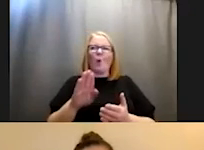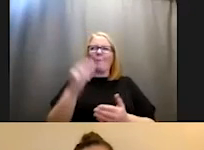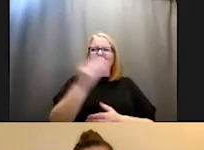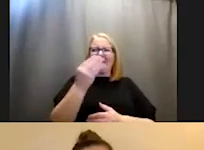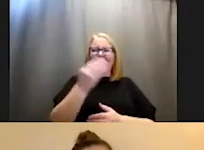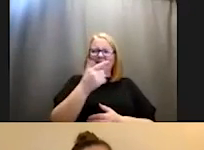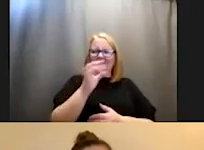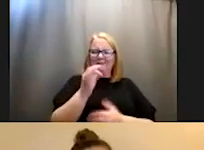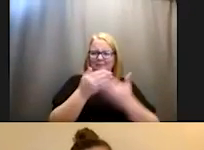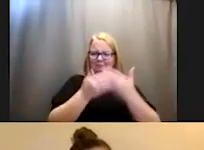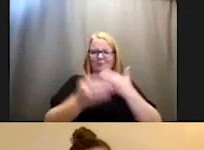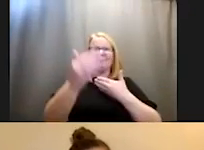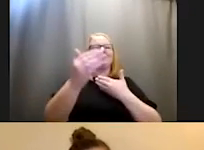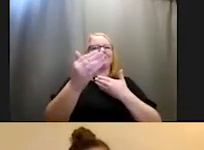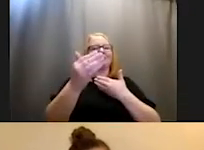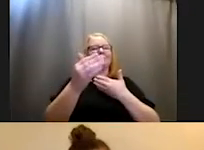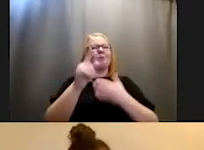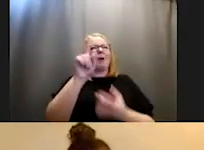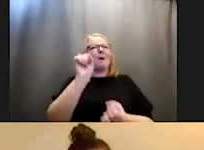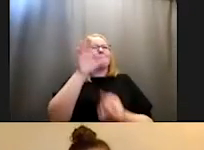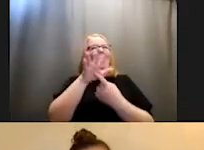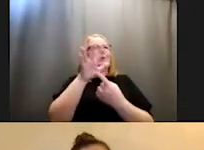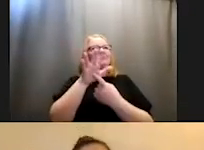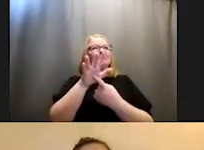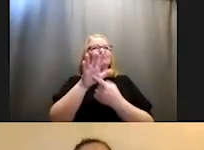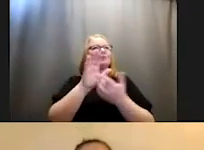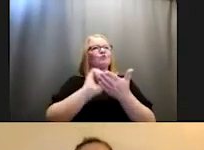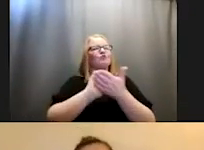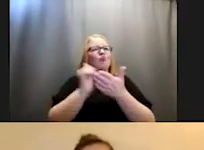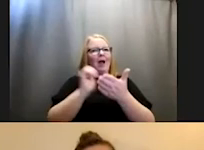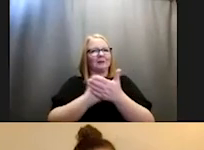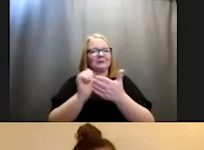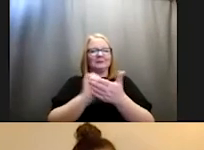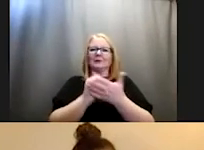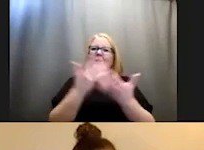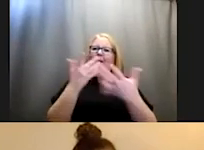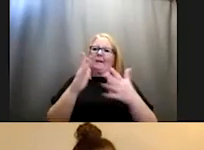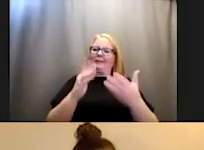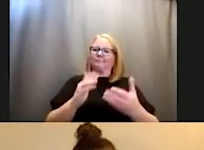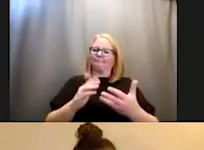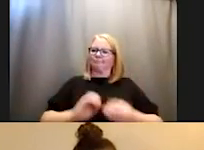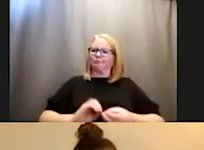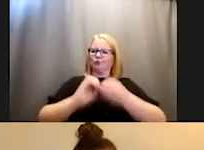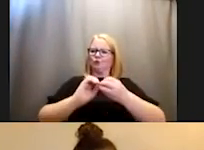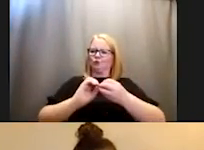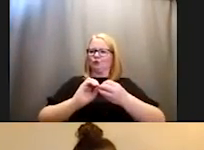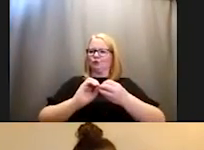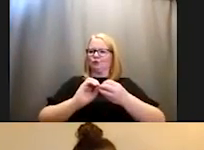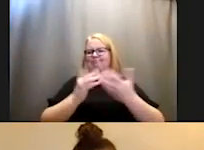onwards, it's important to note that as a brand, they've moved away from producing